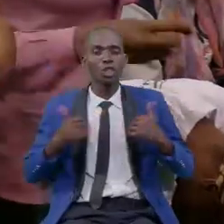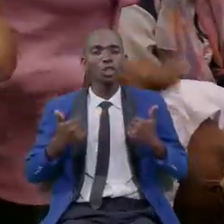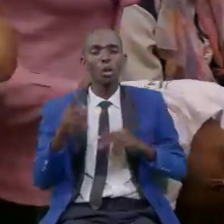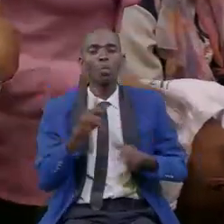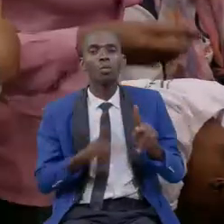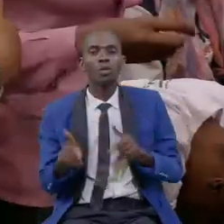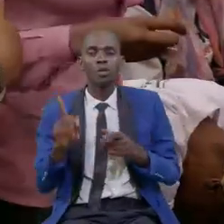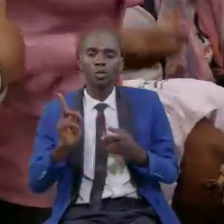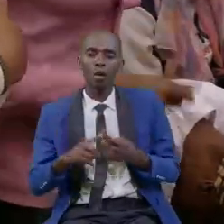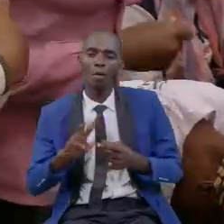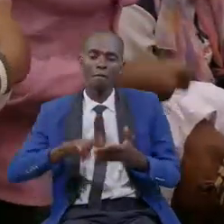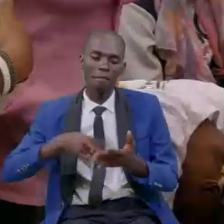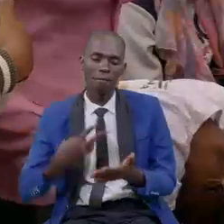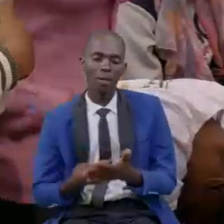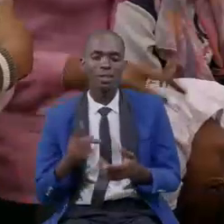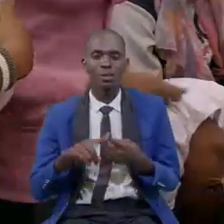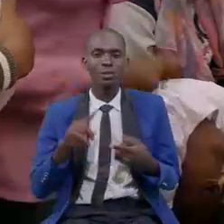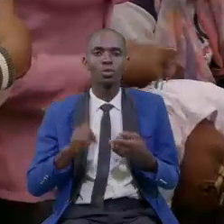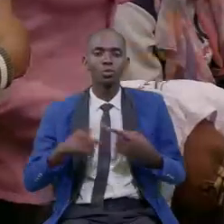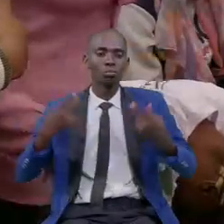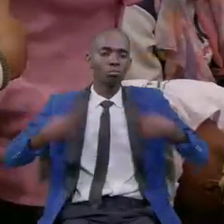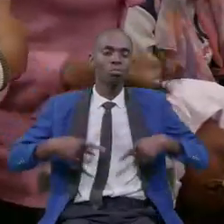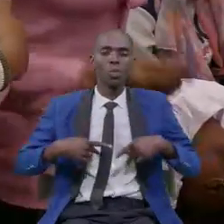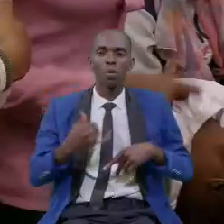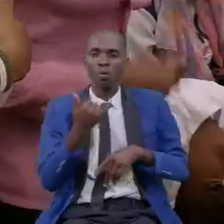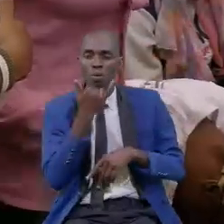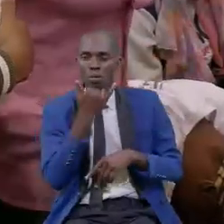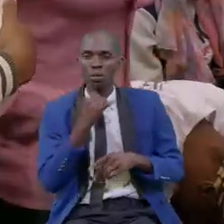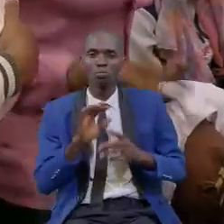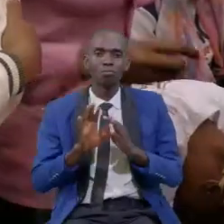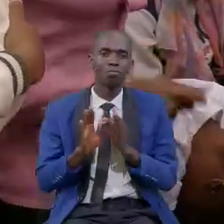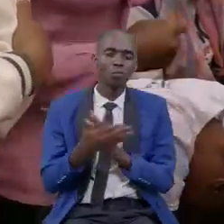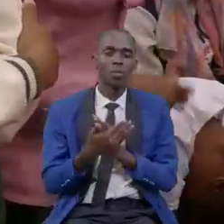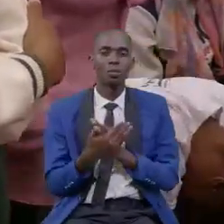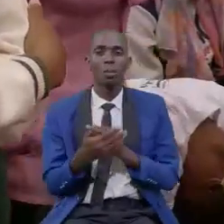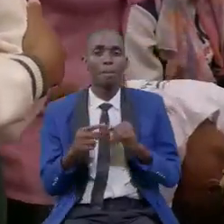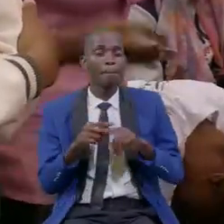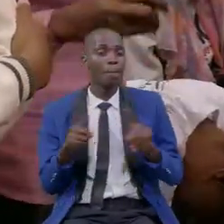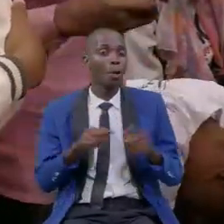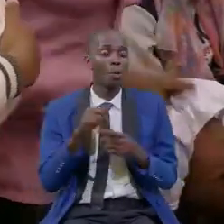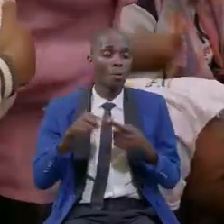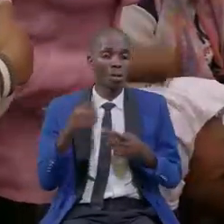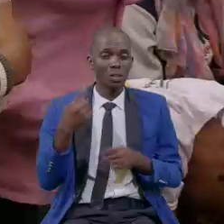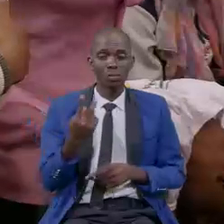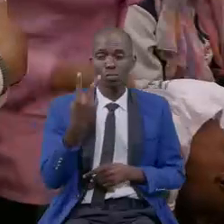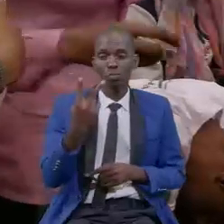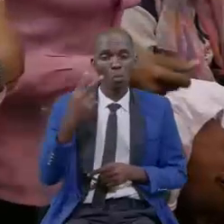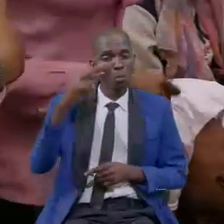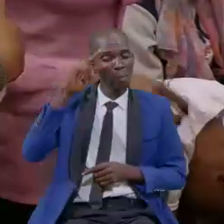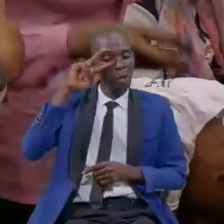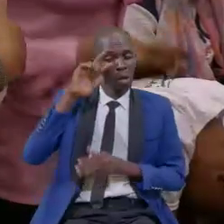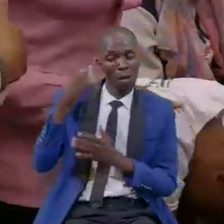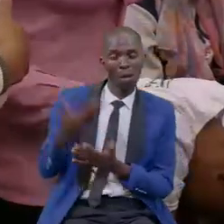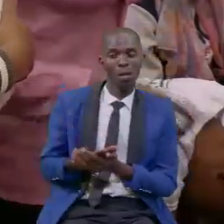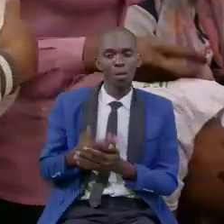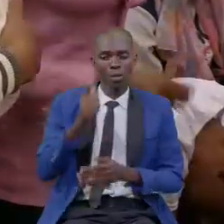of abominable behavior. But when those spies came, and she